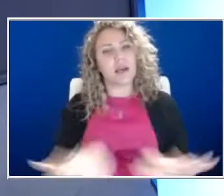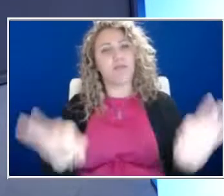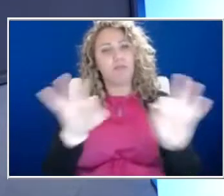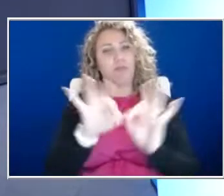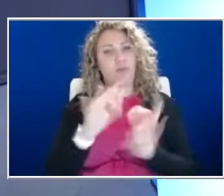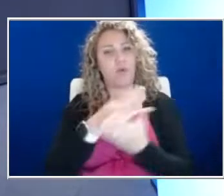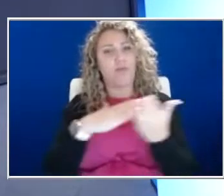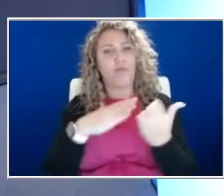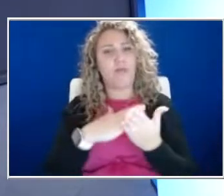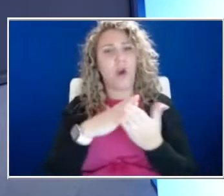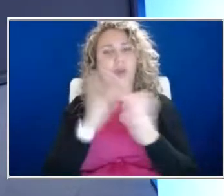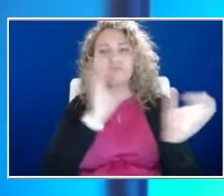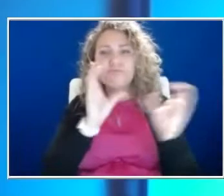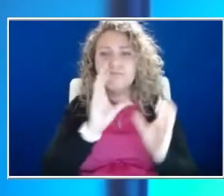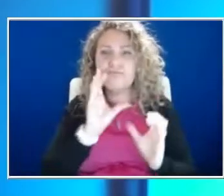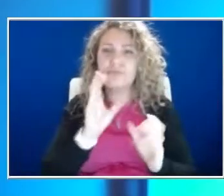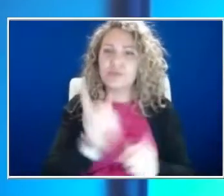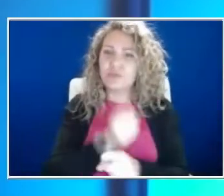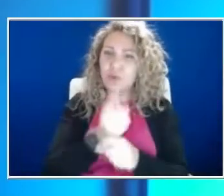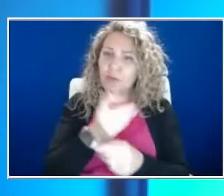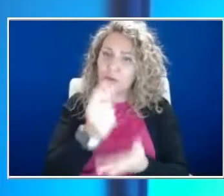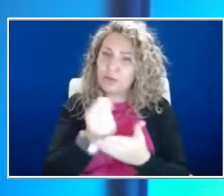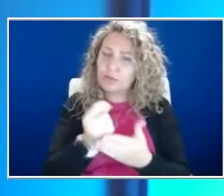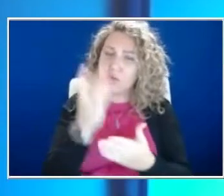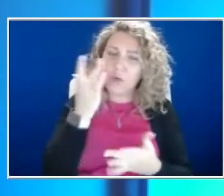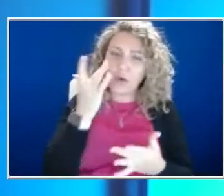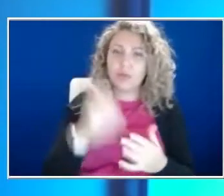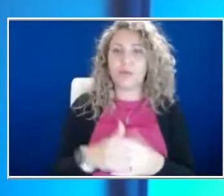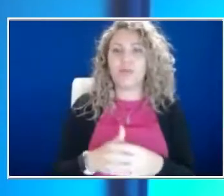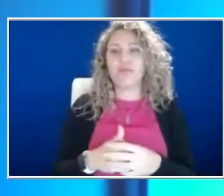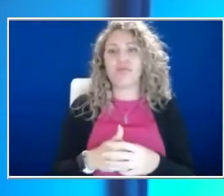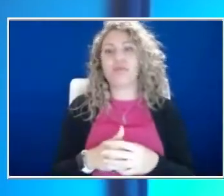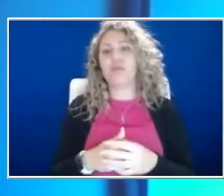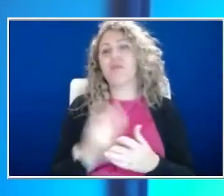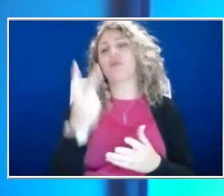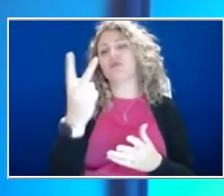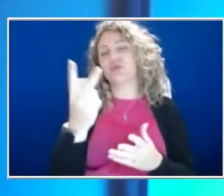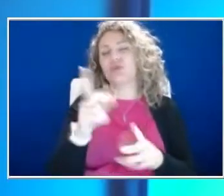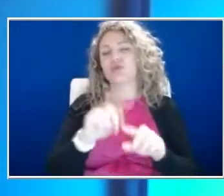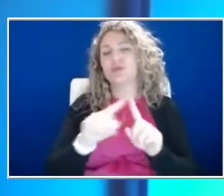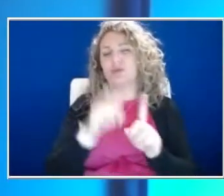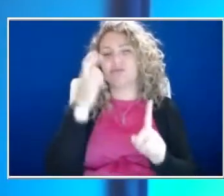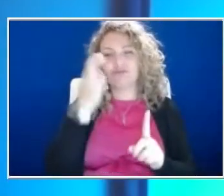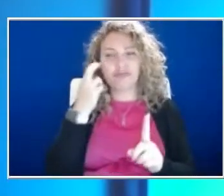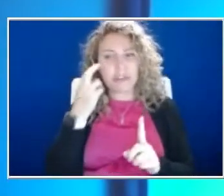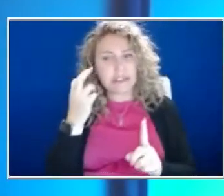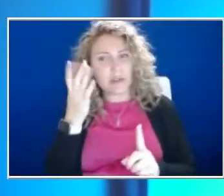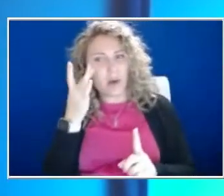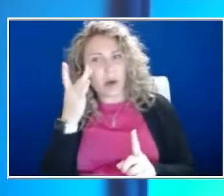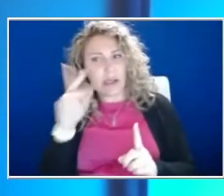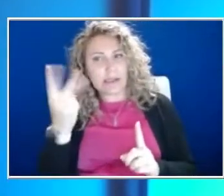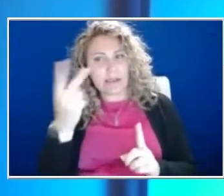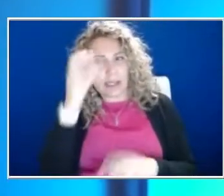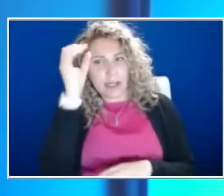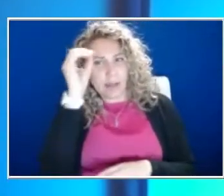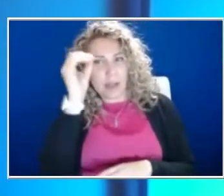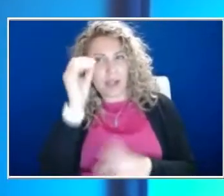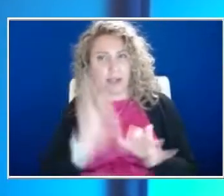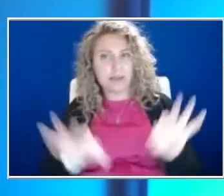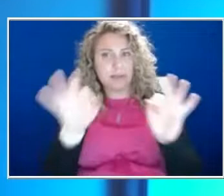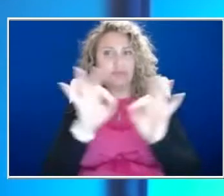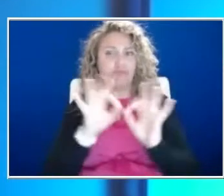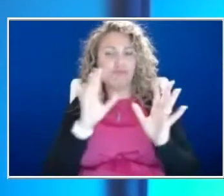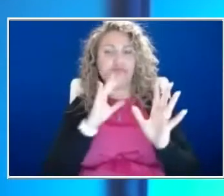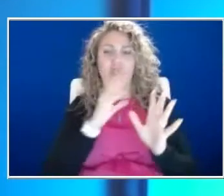right treatment? There can be two different aspects as to why that second opinion can be important and beneficial to